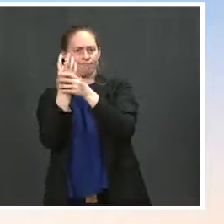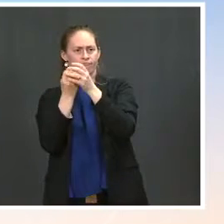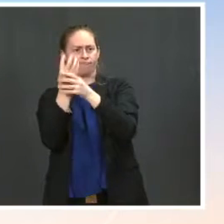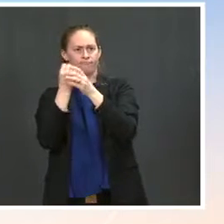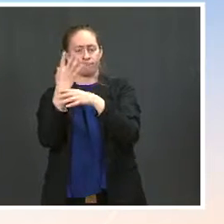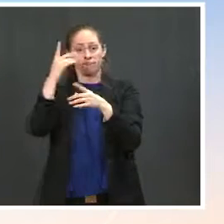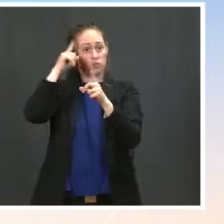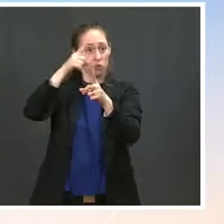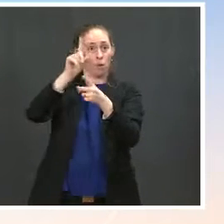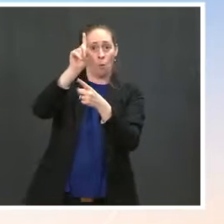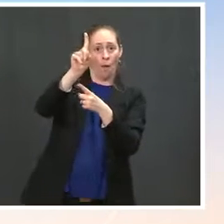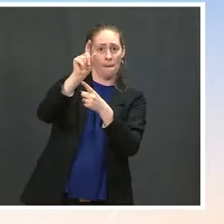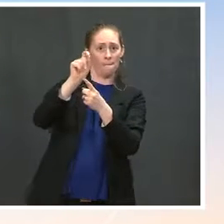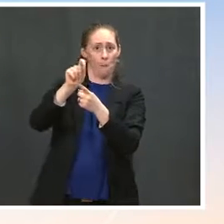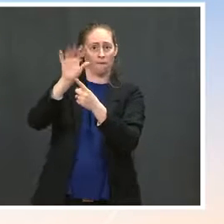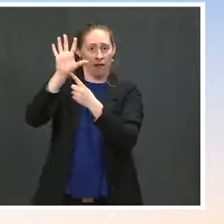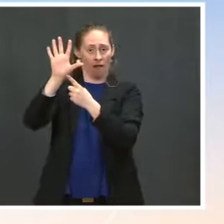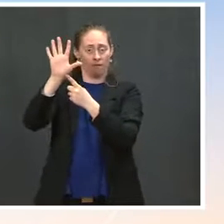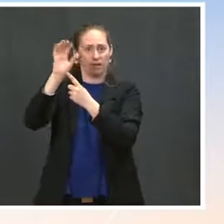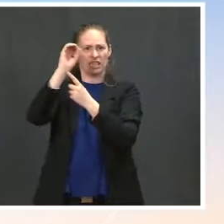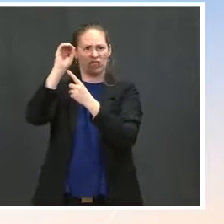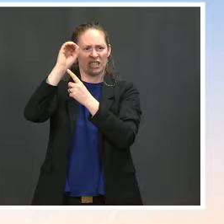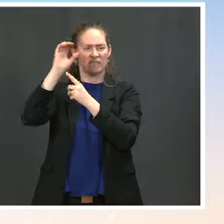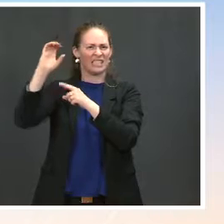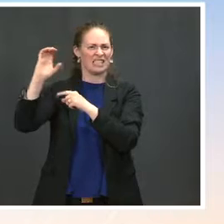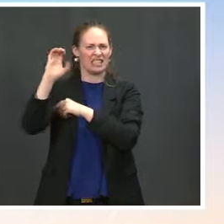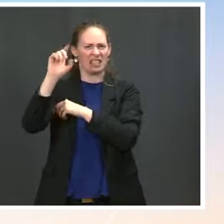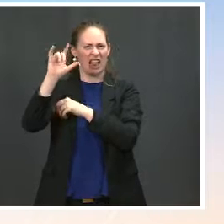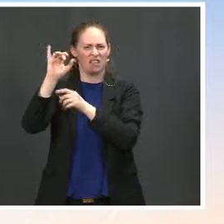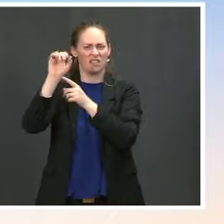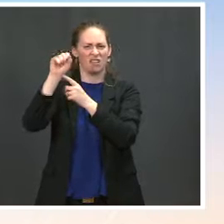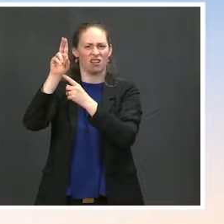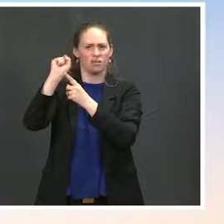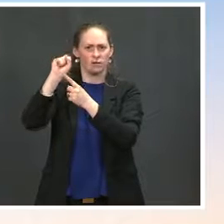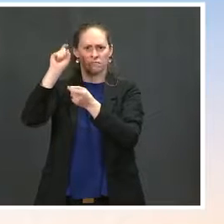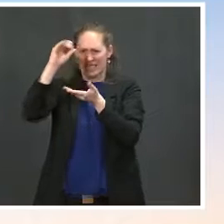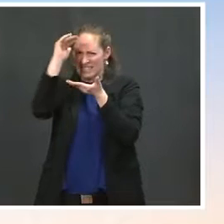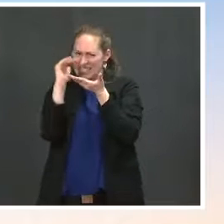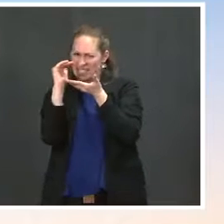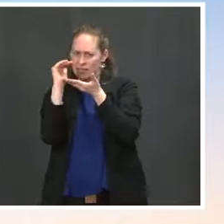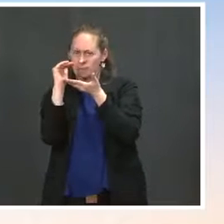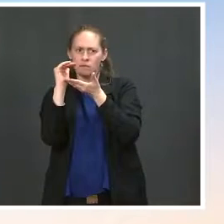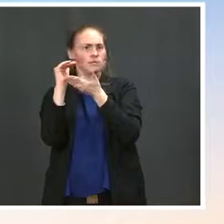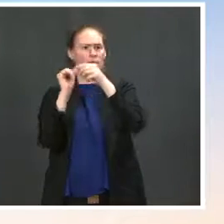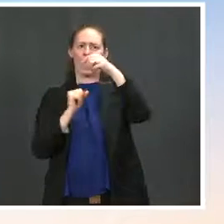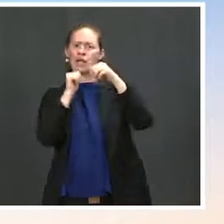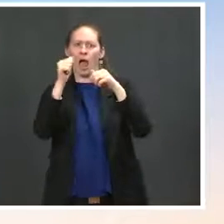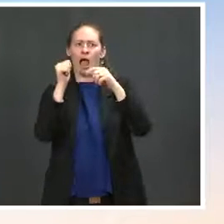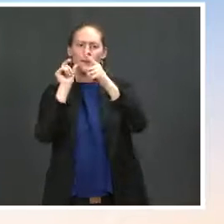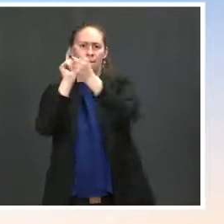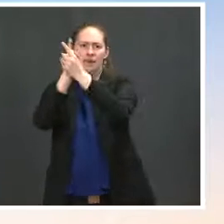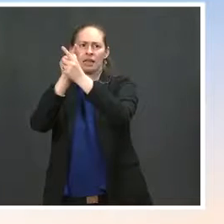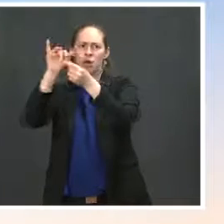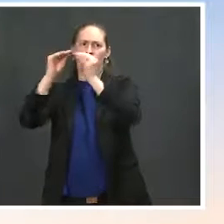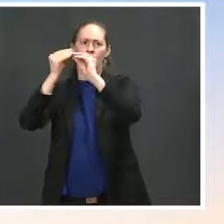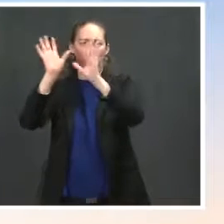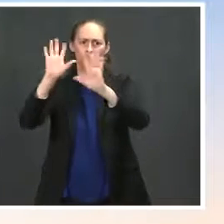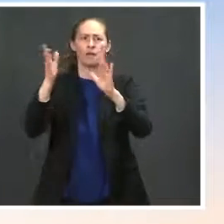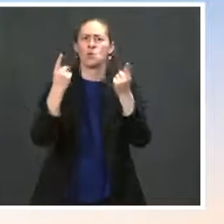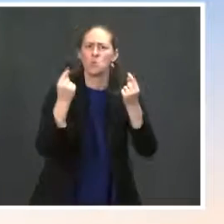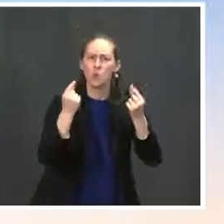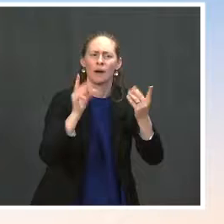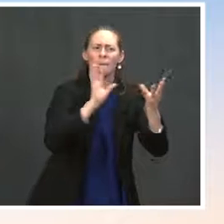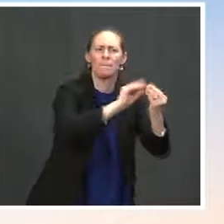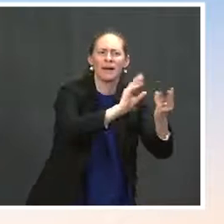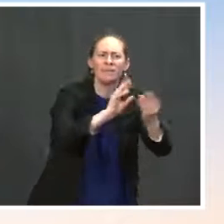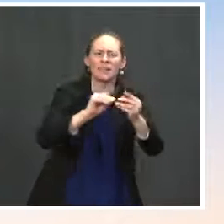chunk of difference. And we've done that working with countries, sitting down with them, with Japan,